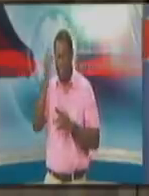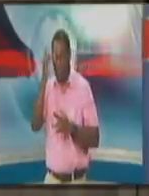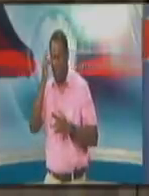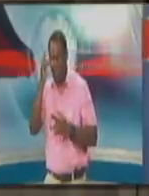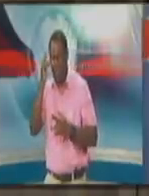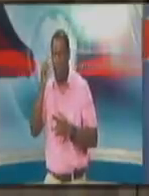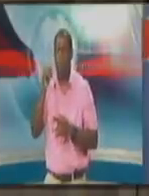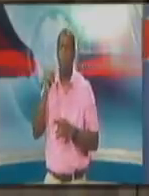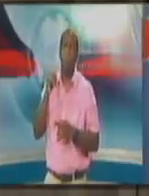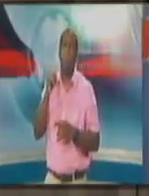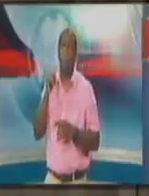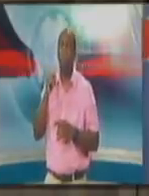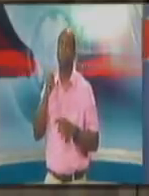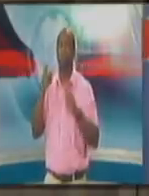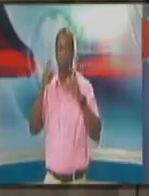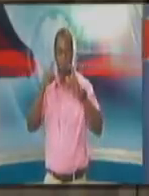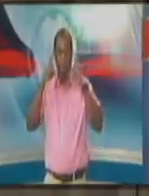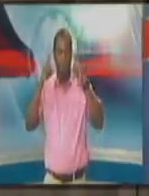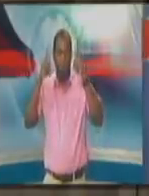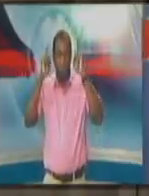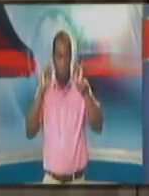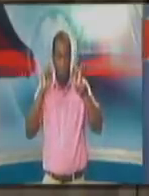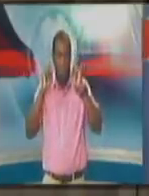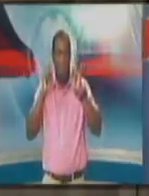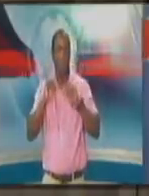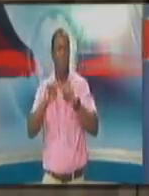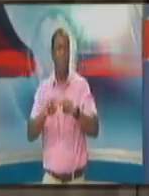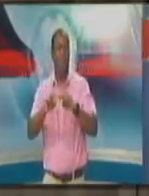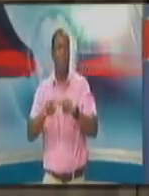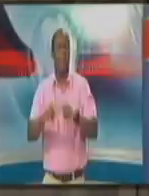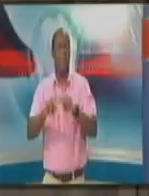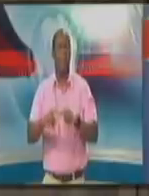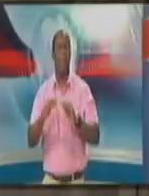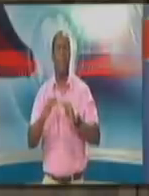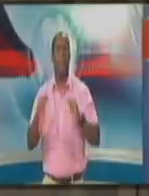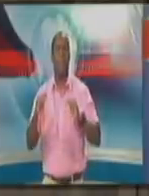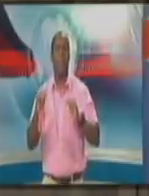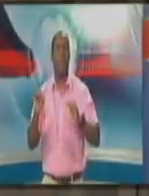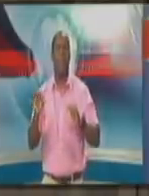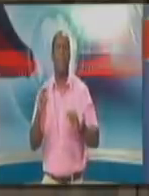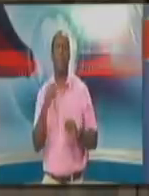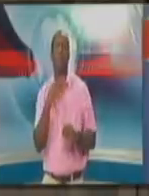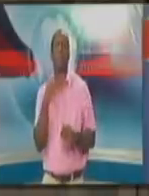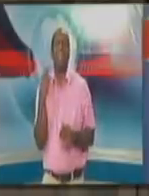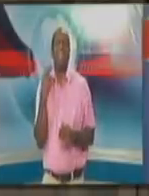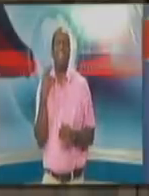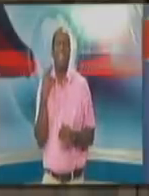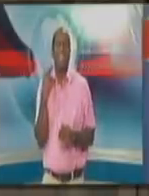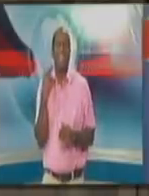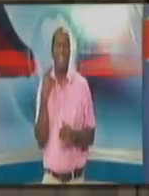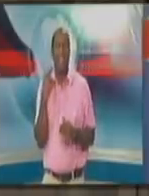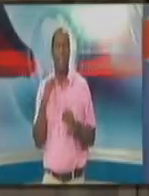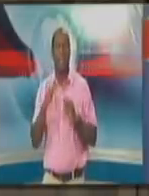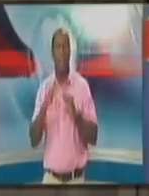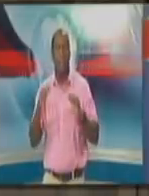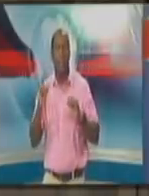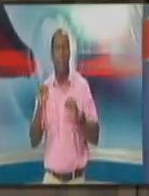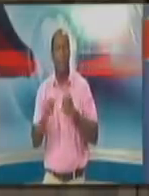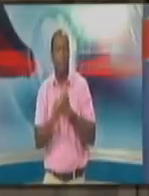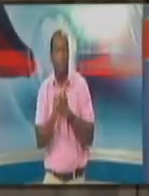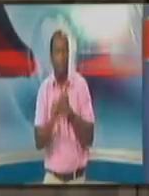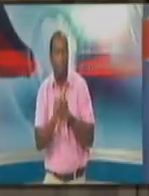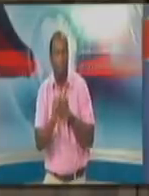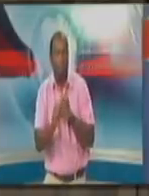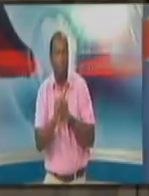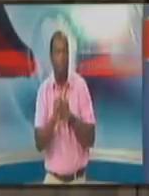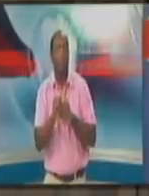mask. So it depends on your level of risk. Southwest Regional Health Authority has begun a program quite a number of months ago to actually do some